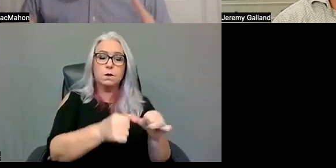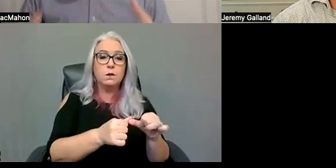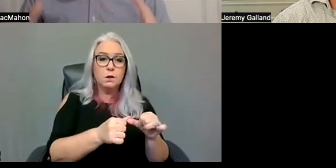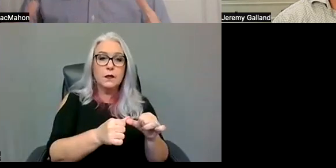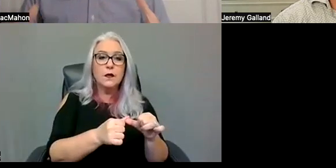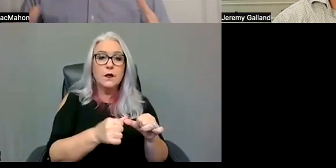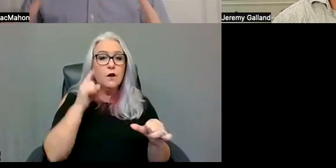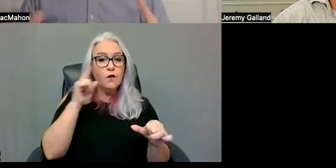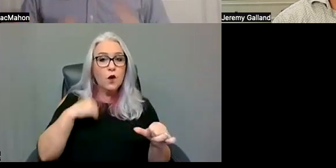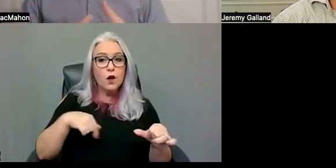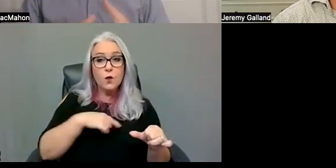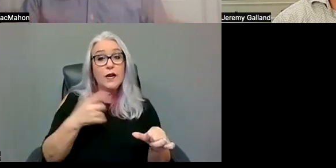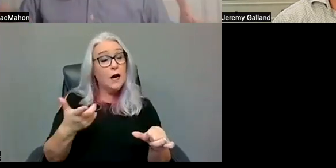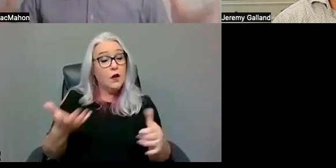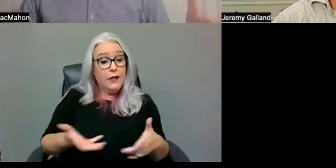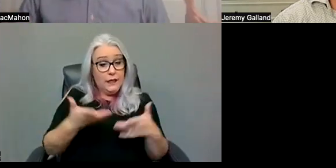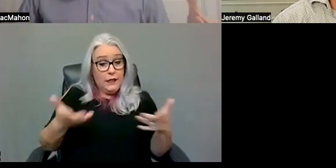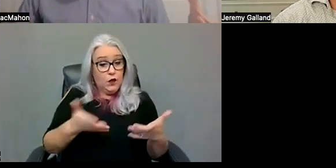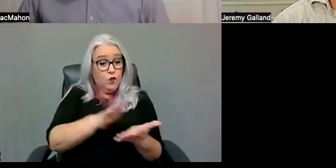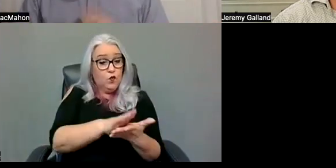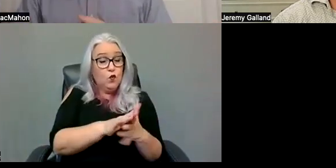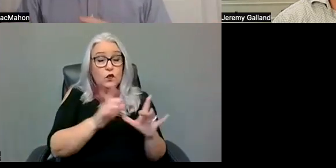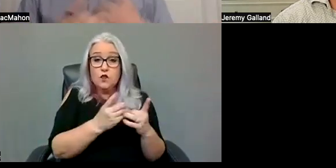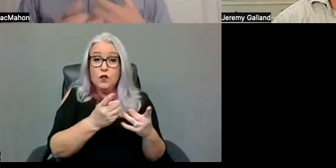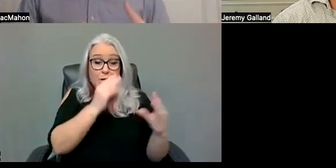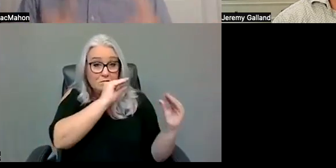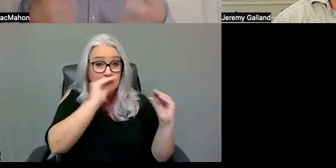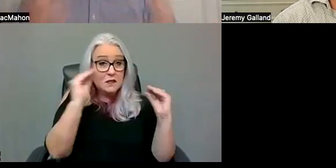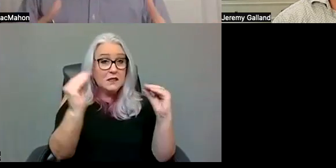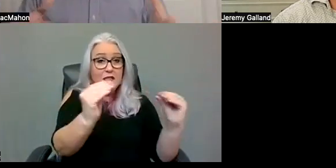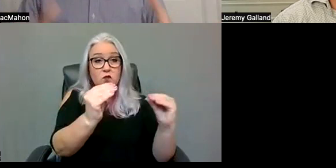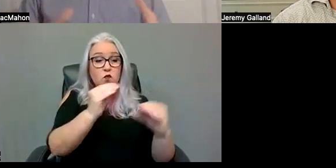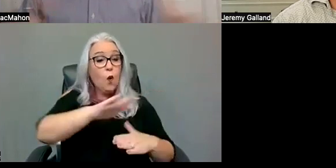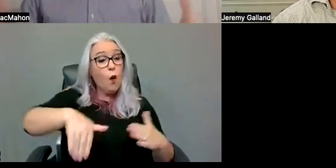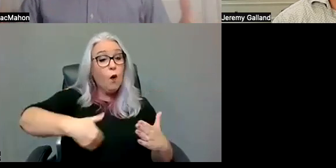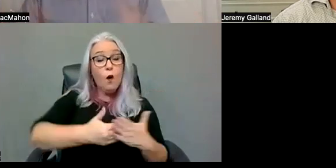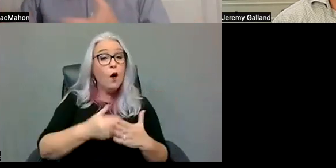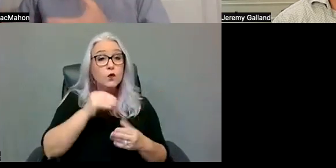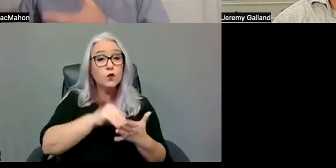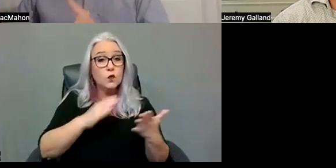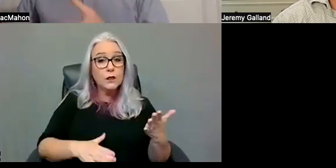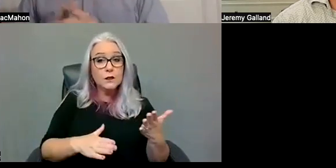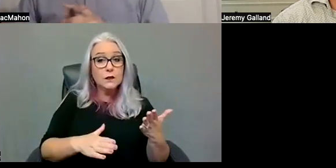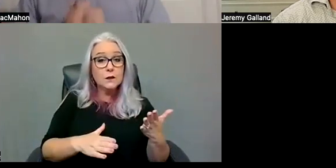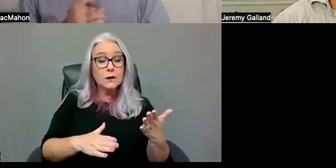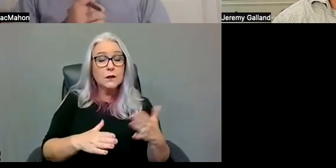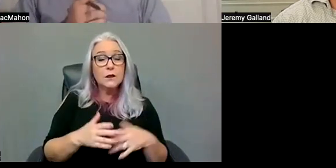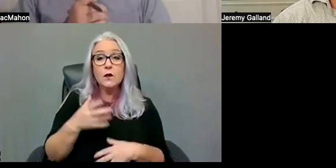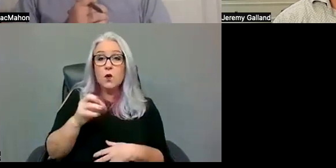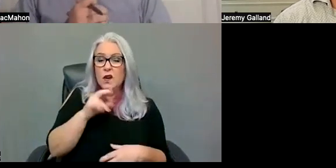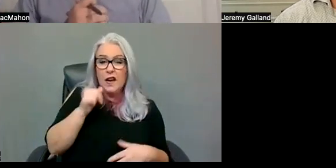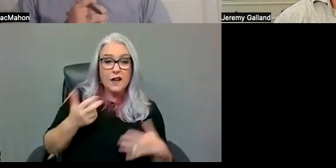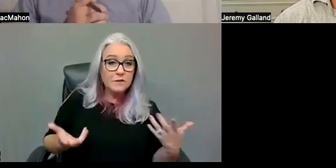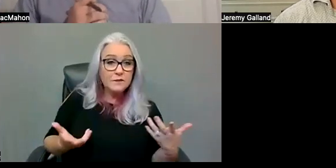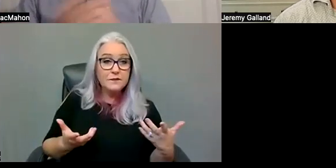We are either a school district that is here to educate all kids. My view is we have a moral responsibility to do that, or we're not.